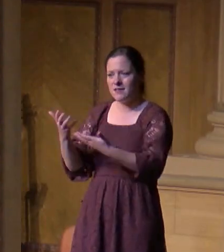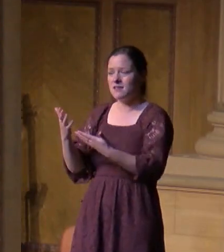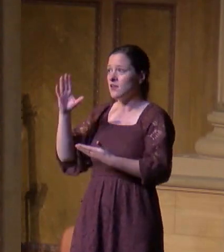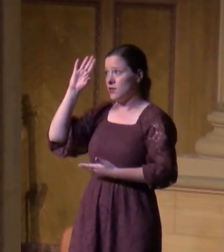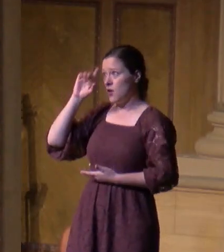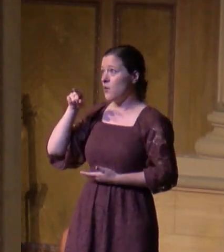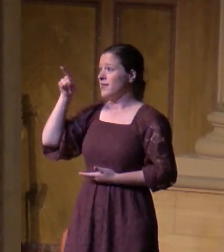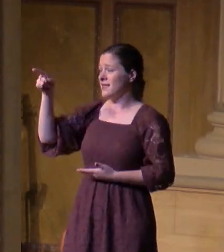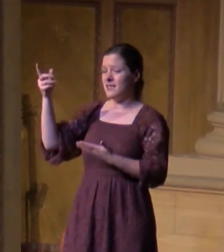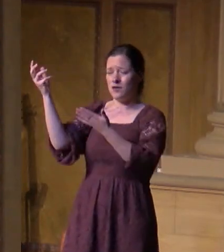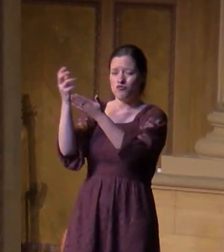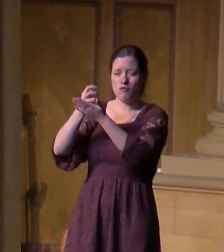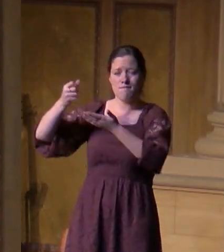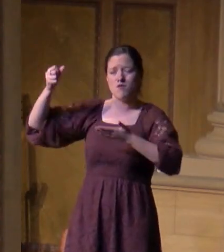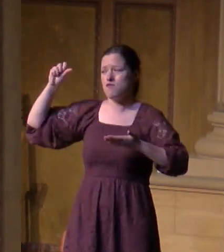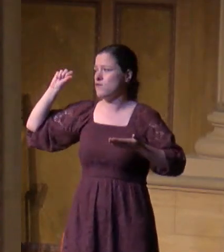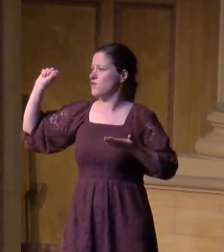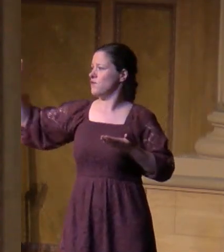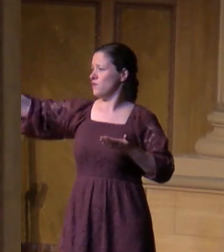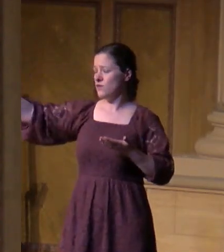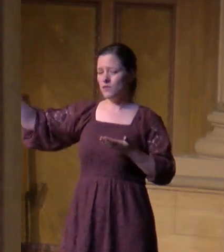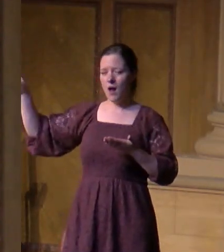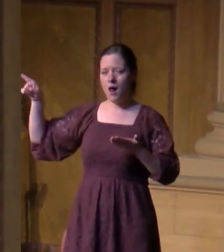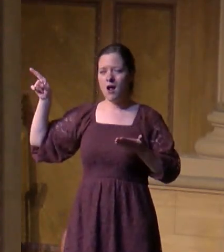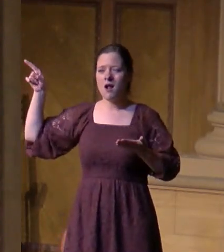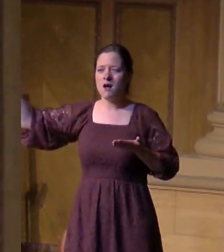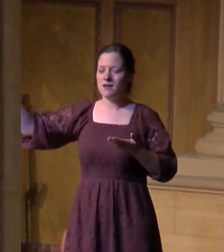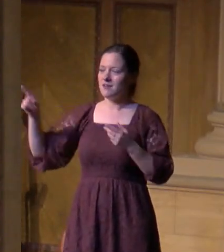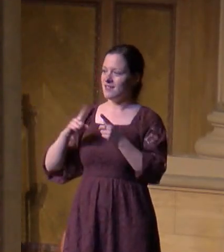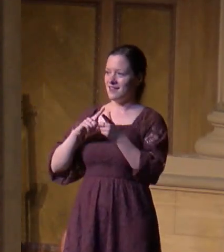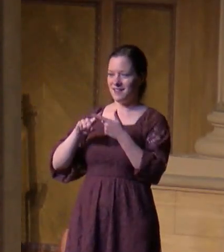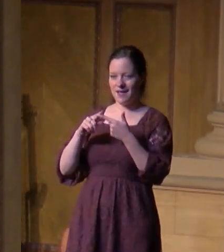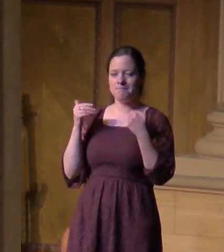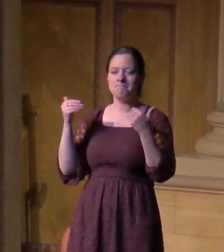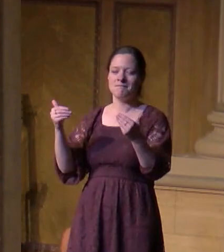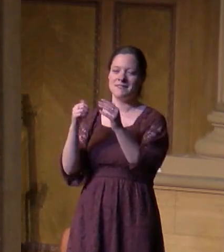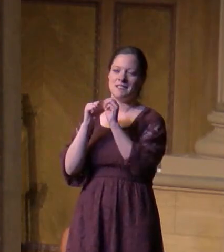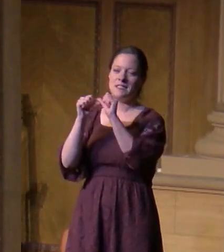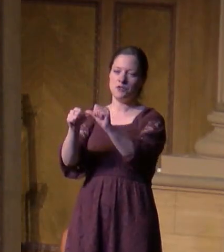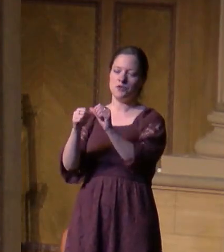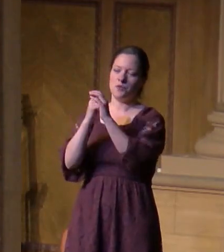takes them as far from us as the east is from the west and then let's continue to worship